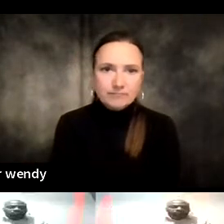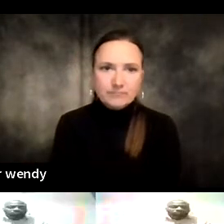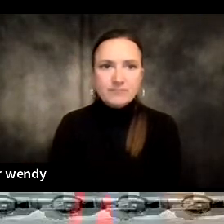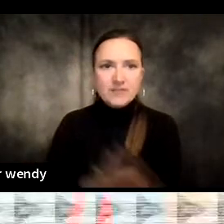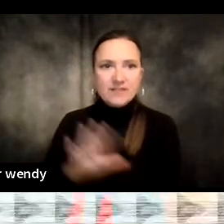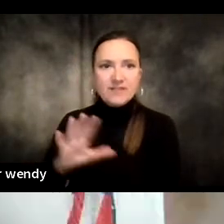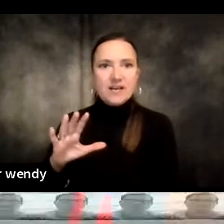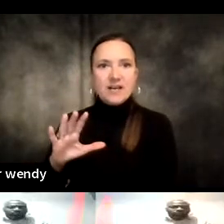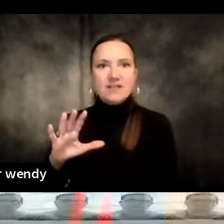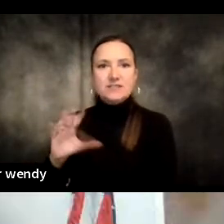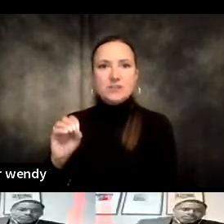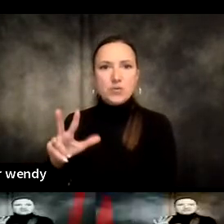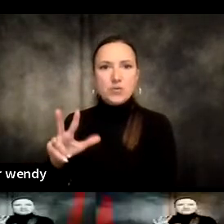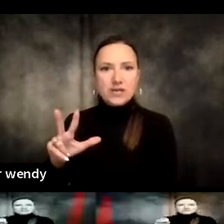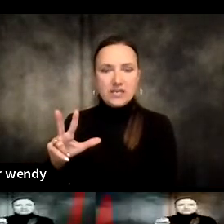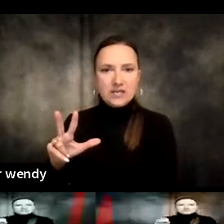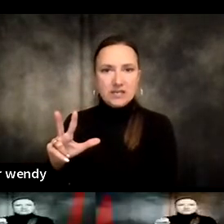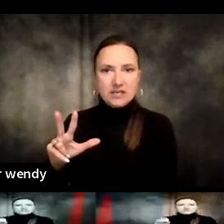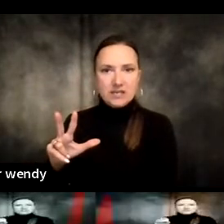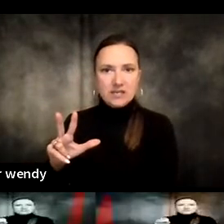5D03, any questions?